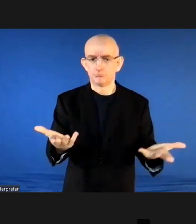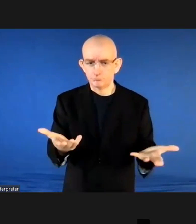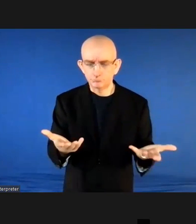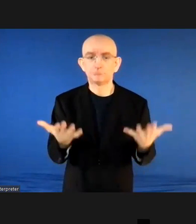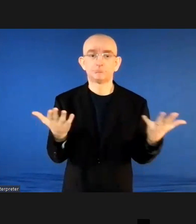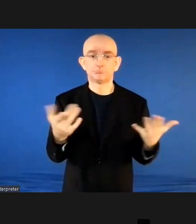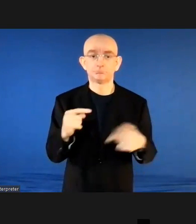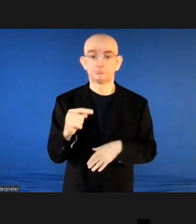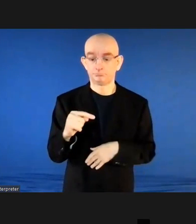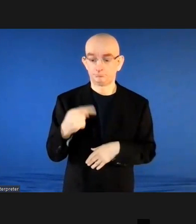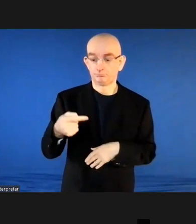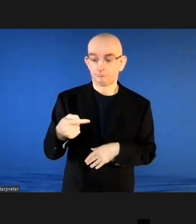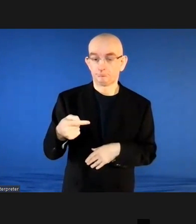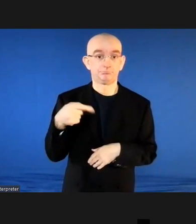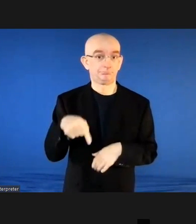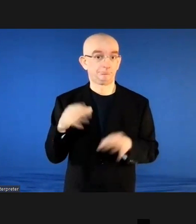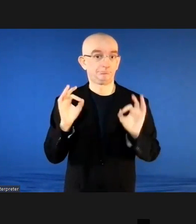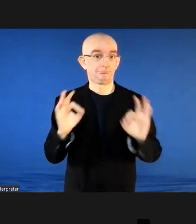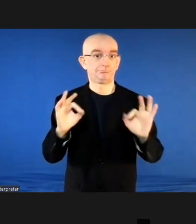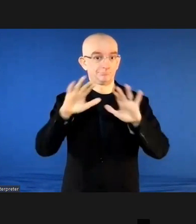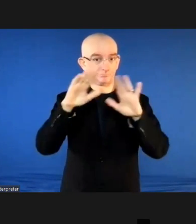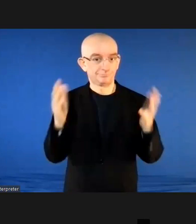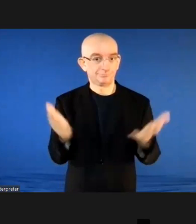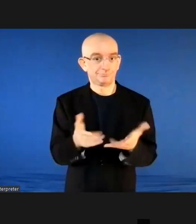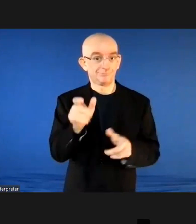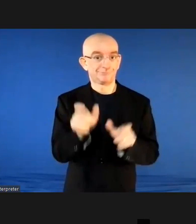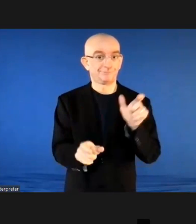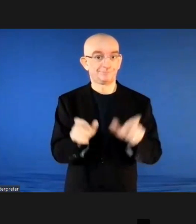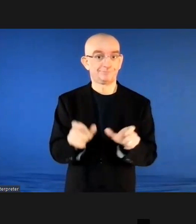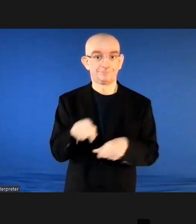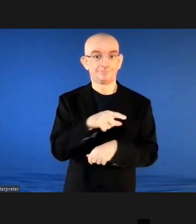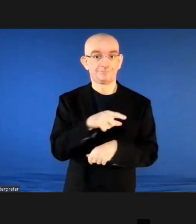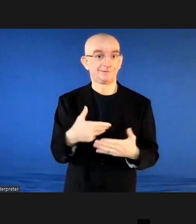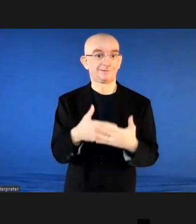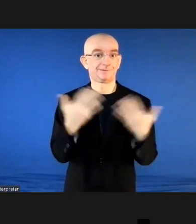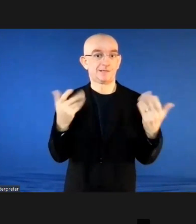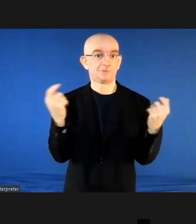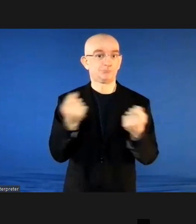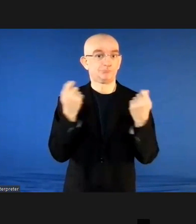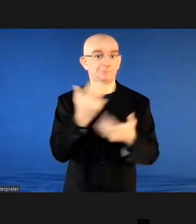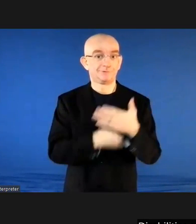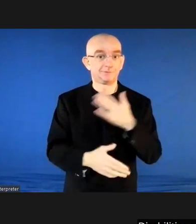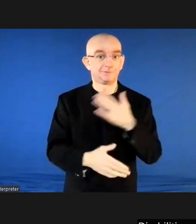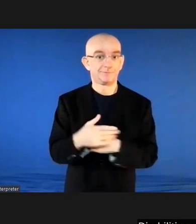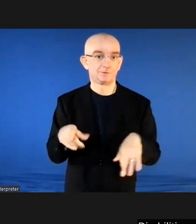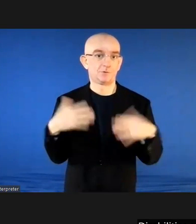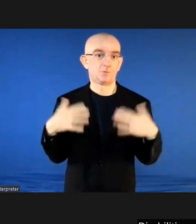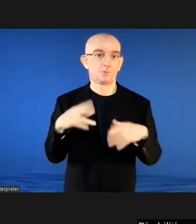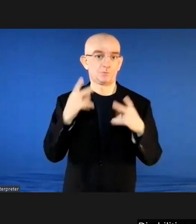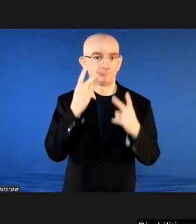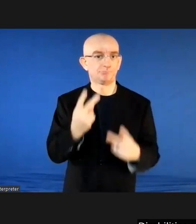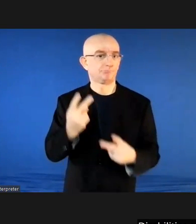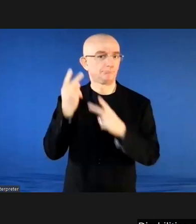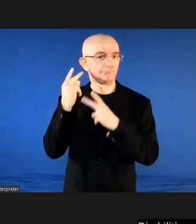we can all do to support deaf children and all children with disabilities, and the lessons that we can learn